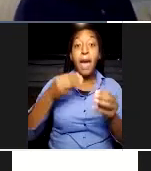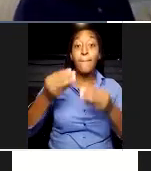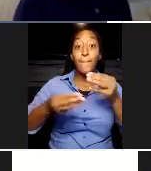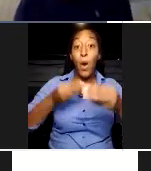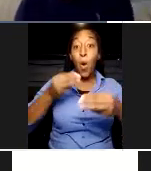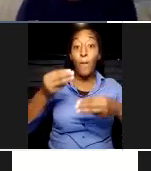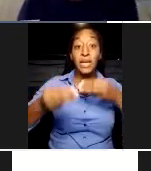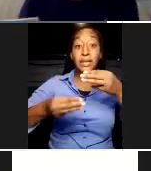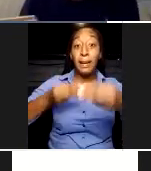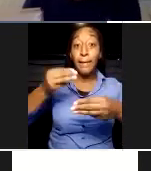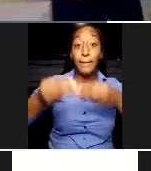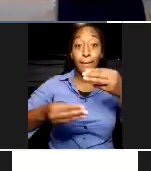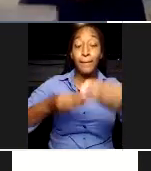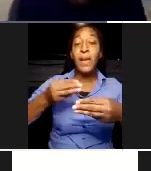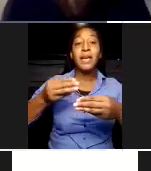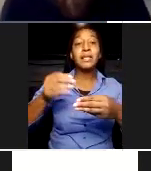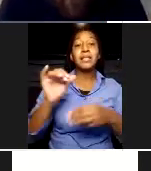direct relationship between